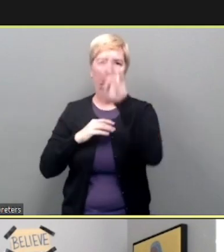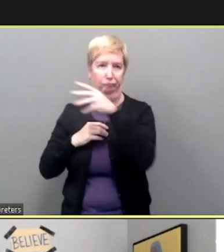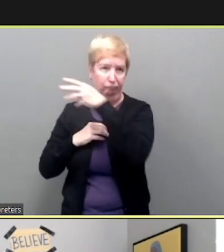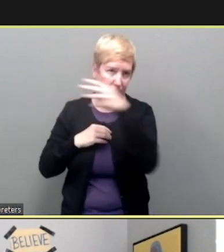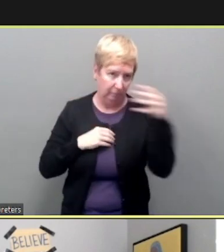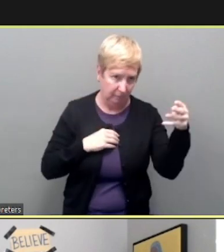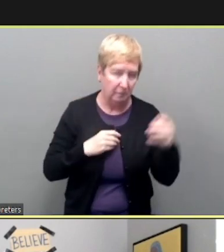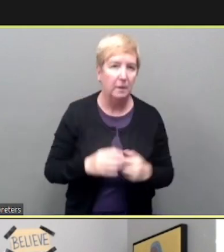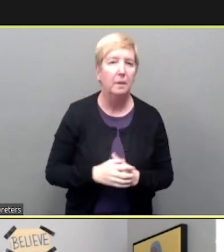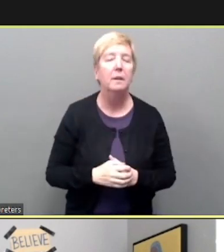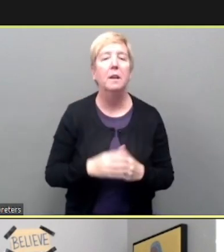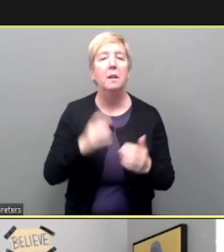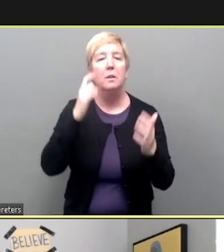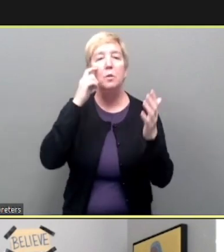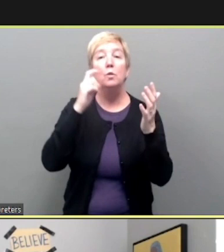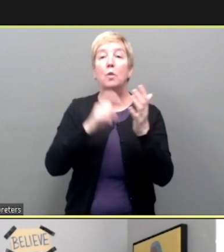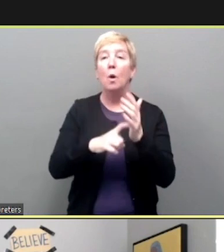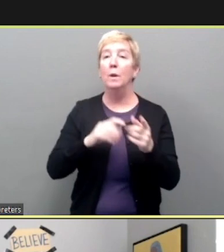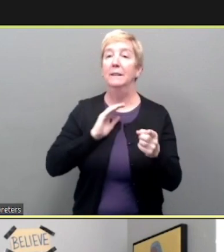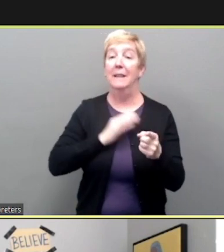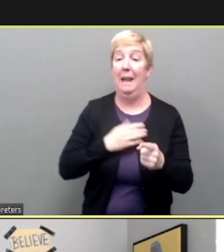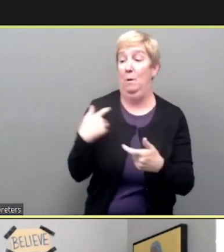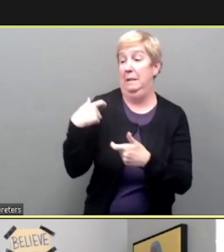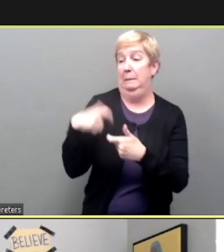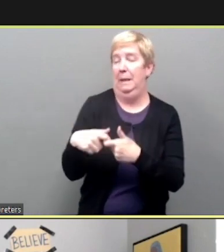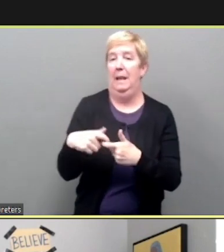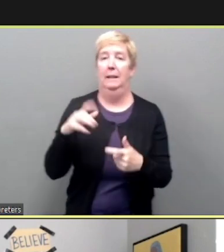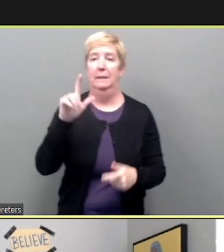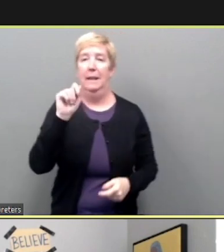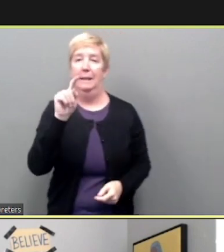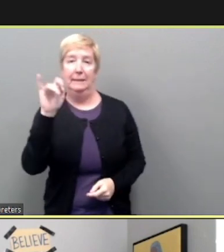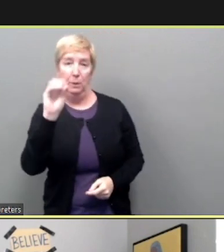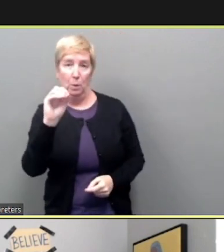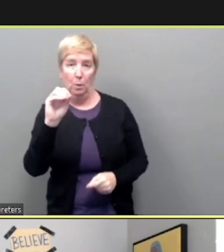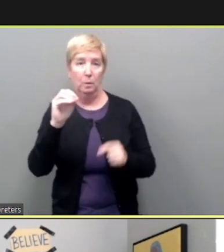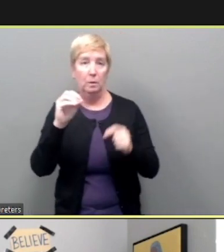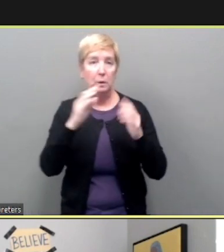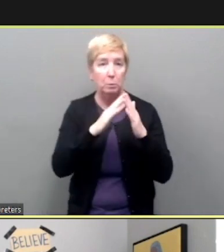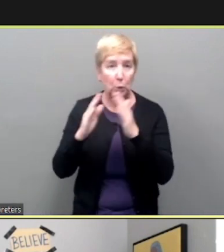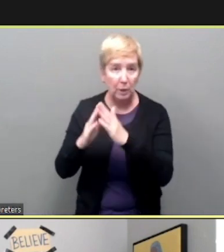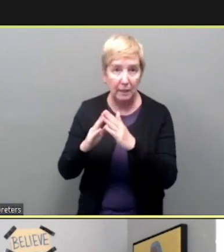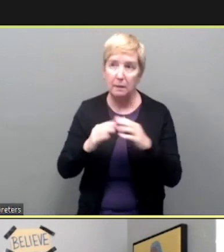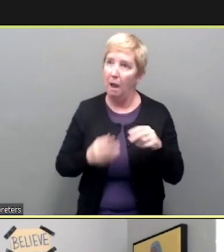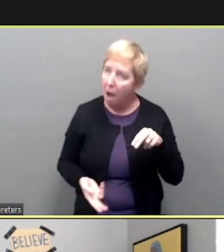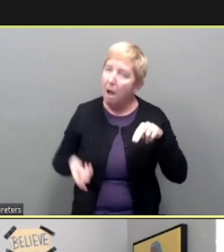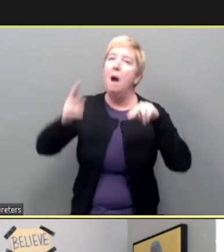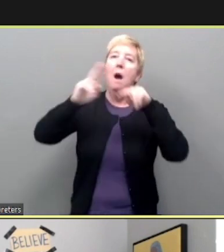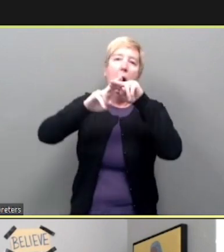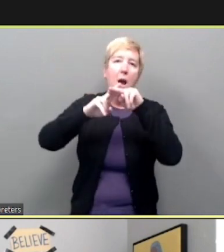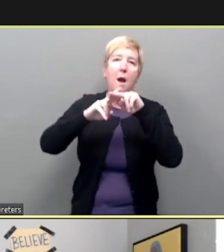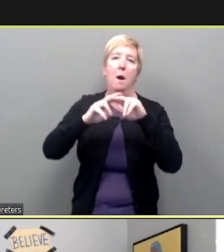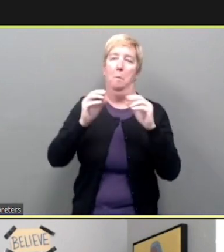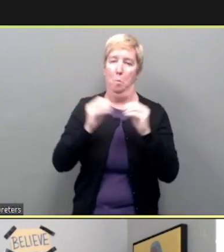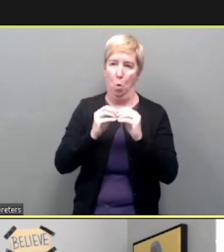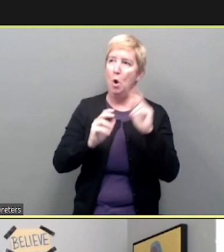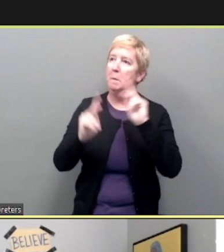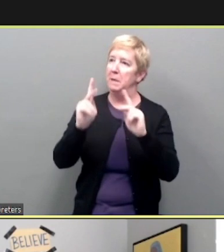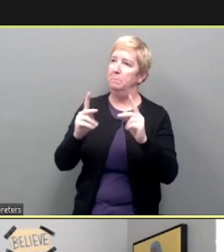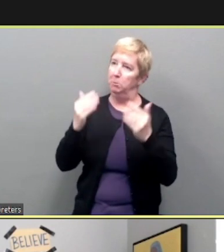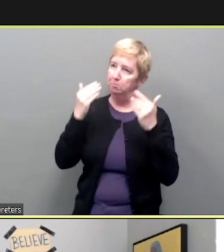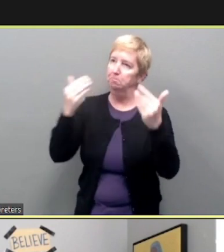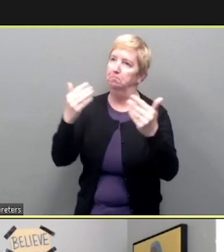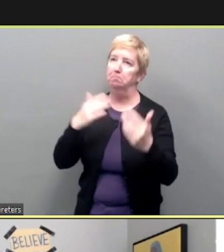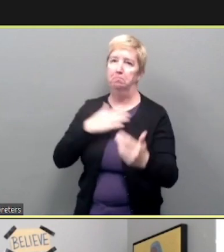Also, we're seeing in our Hispanic and Latino populations, the most increases we've had in people with one dose